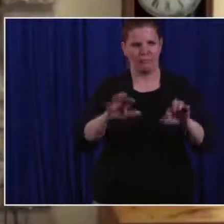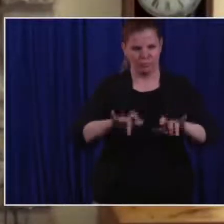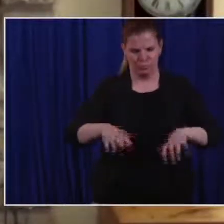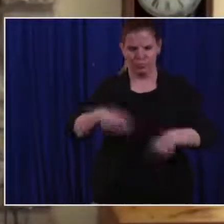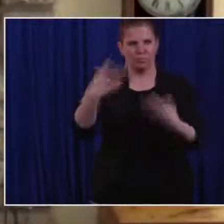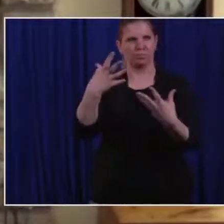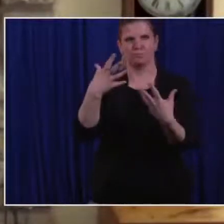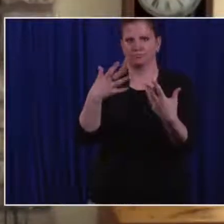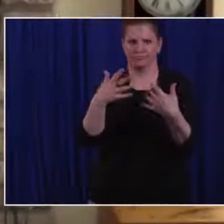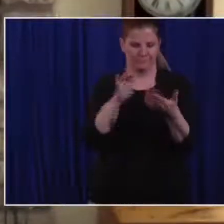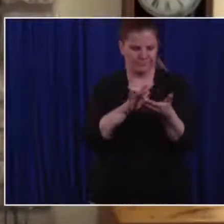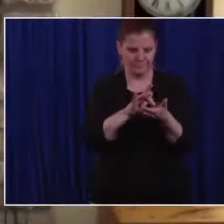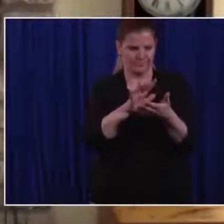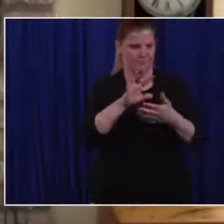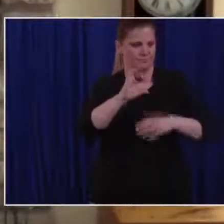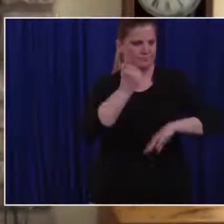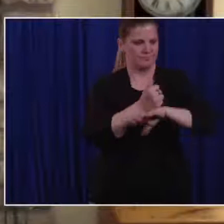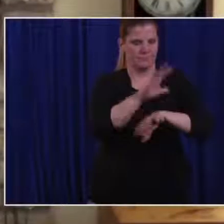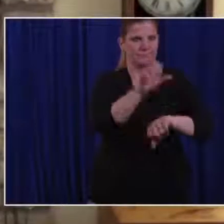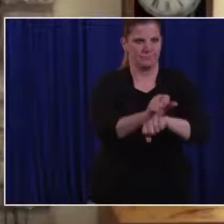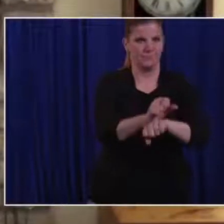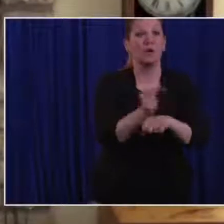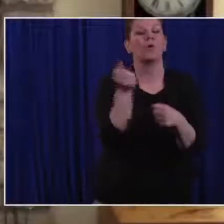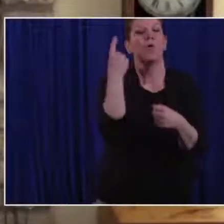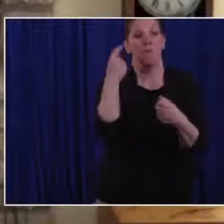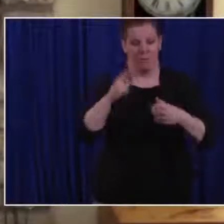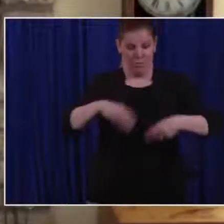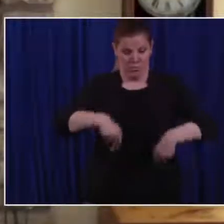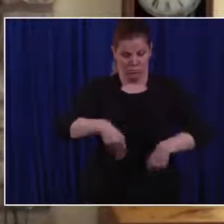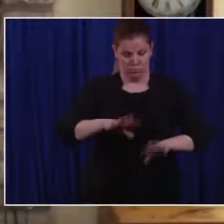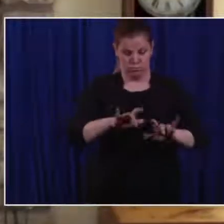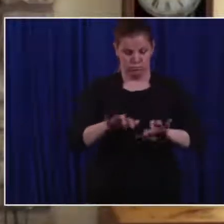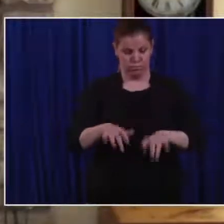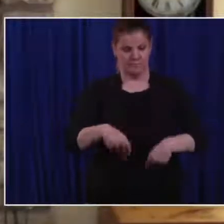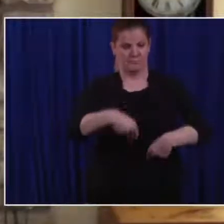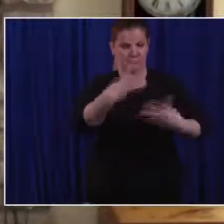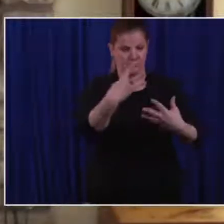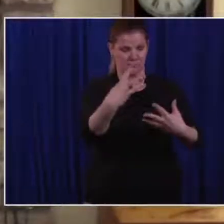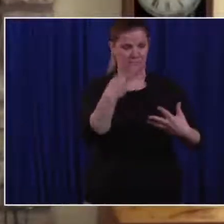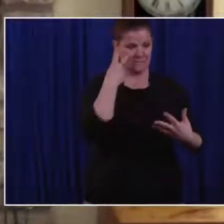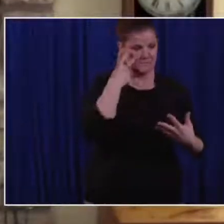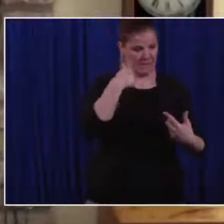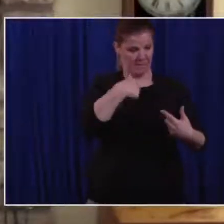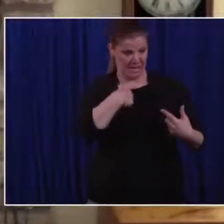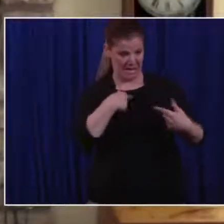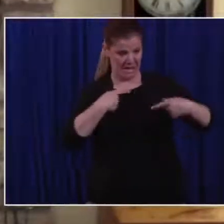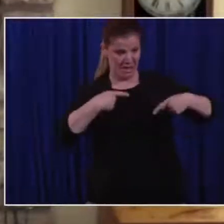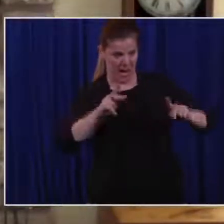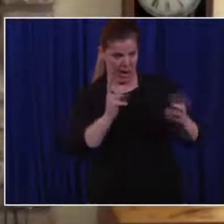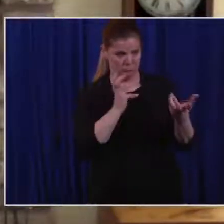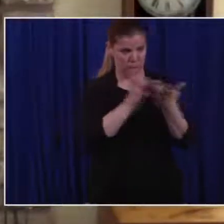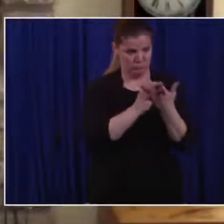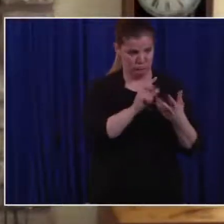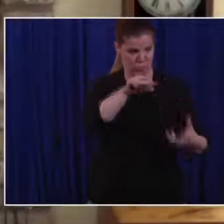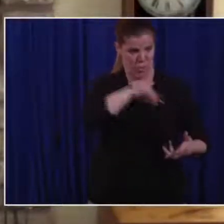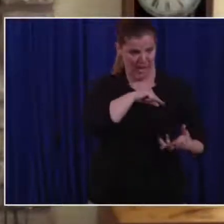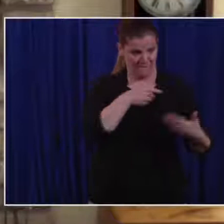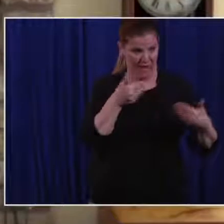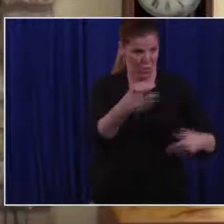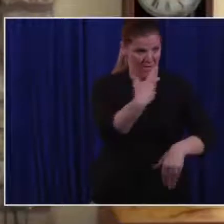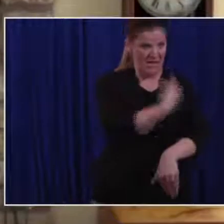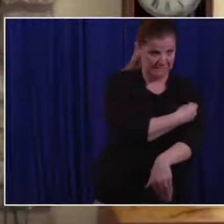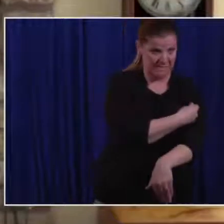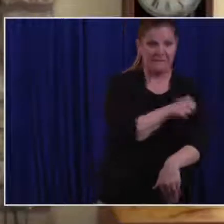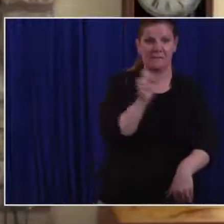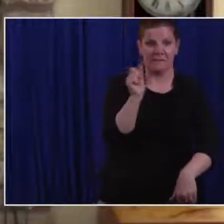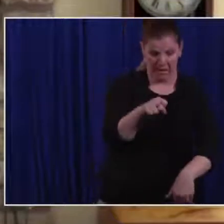they're eligible to receive the vaccine. Then they can schedule appointments, receive updates, and reminders. As of this morning, there are thousands